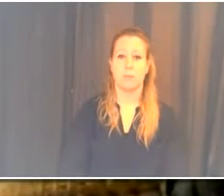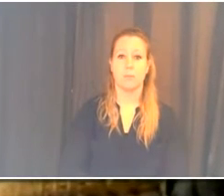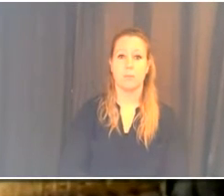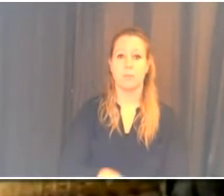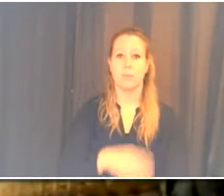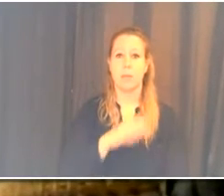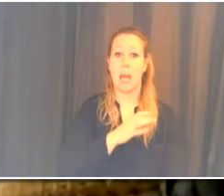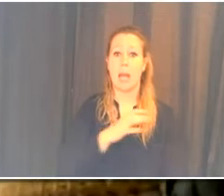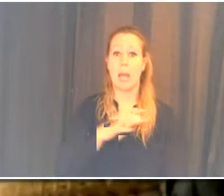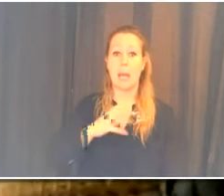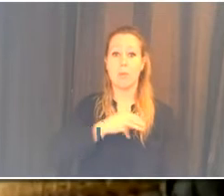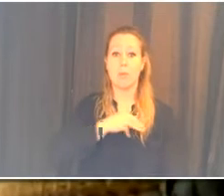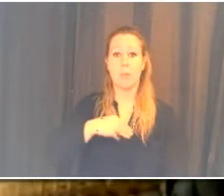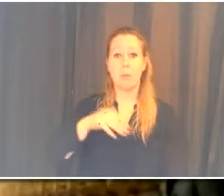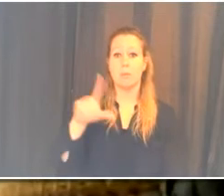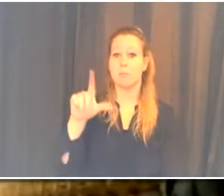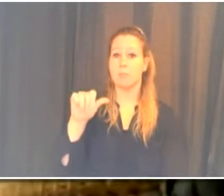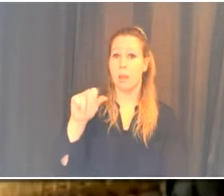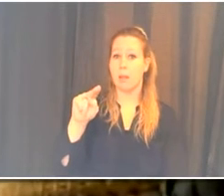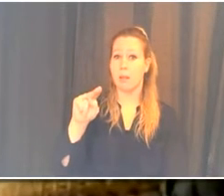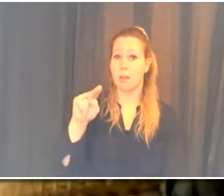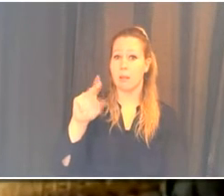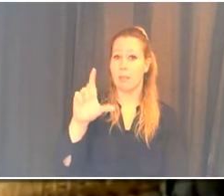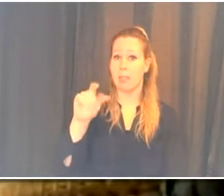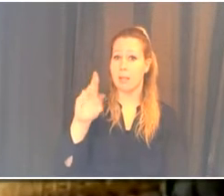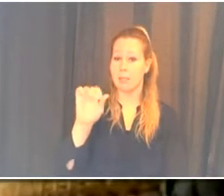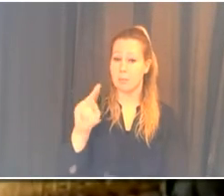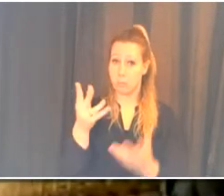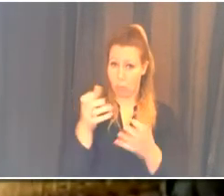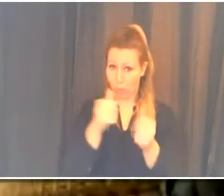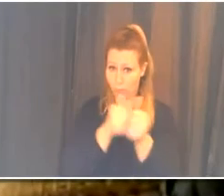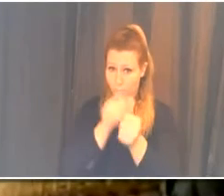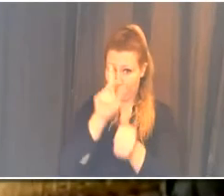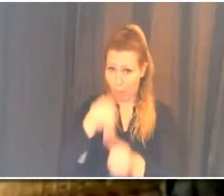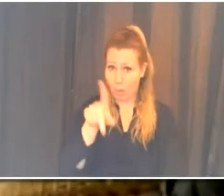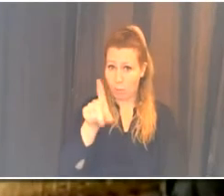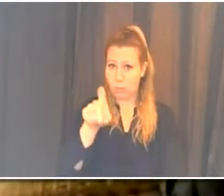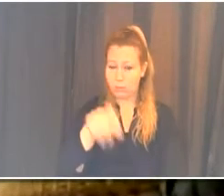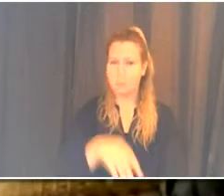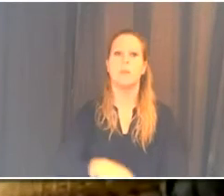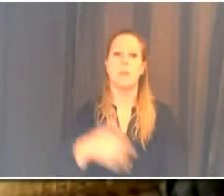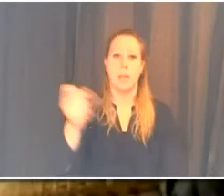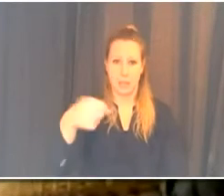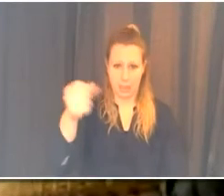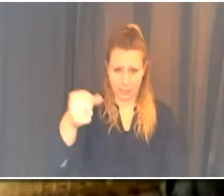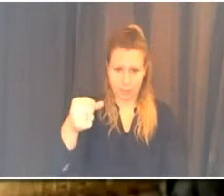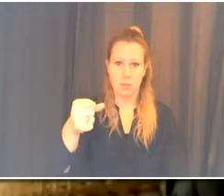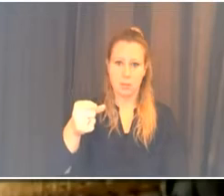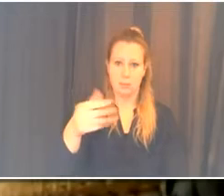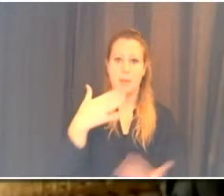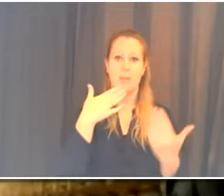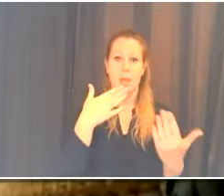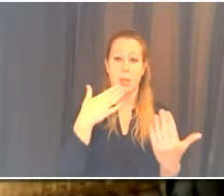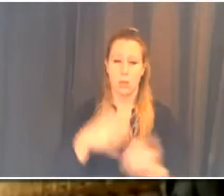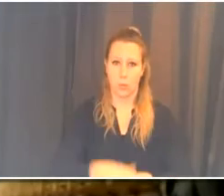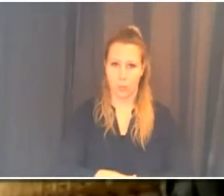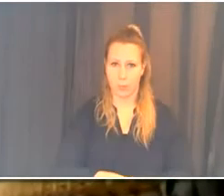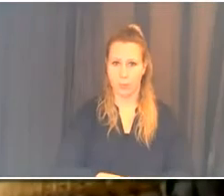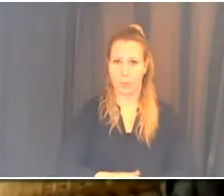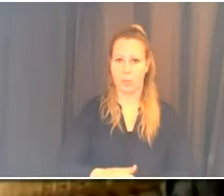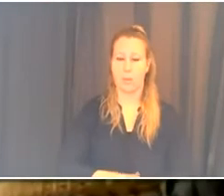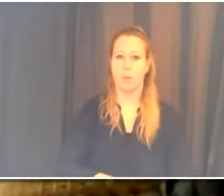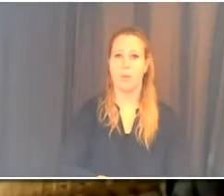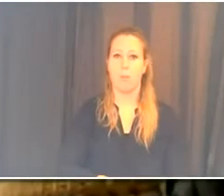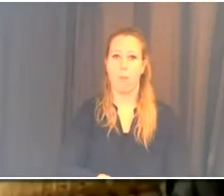over the courts um for what that means at the city council level um is there anything that you can tell us that we